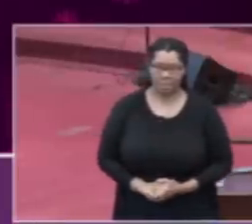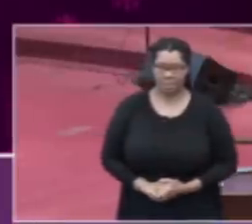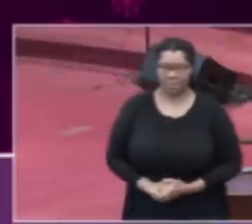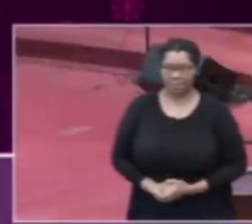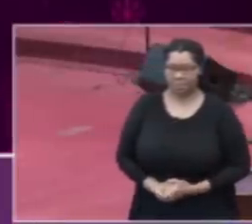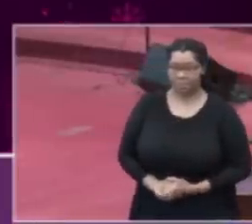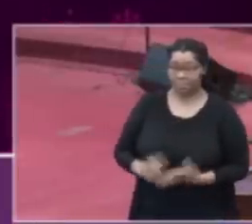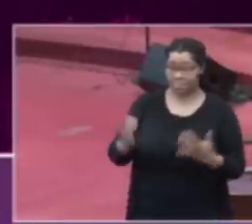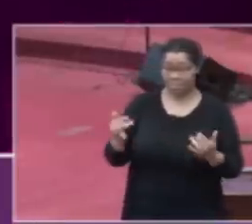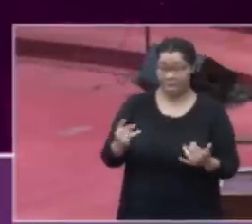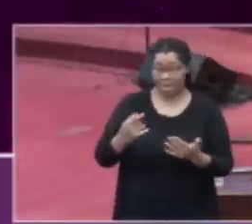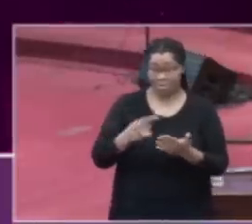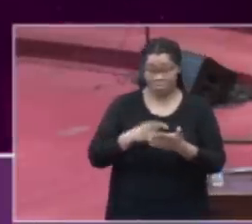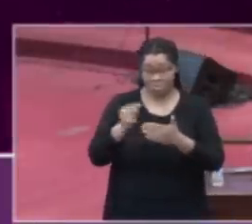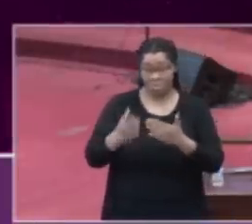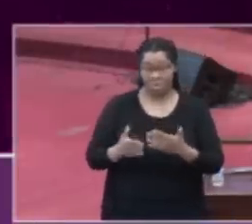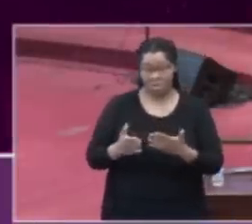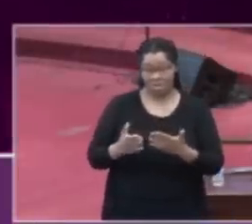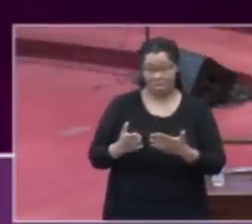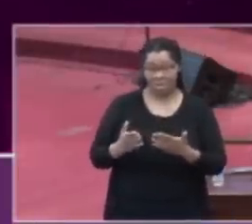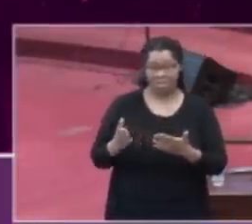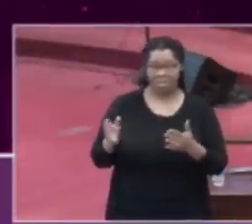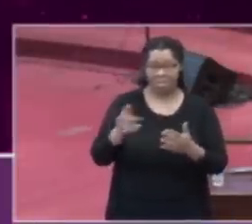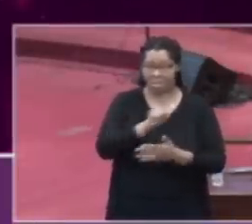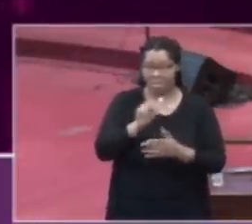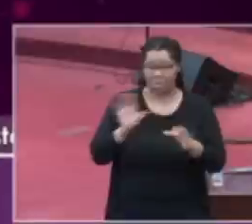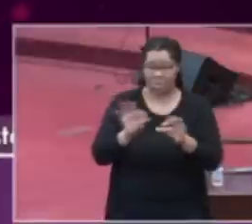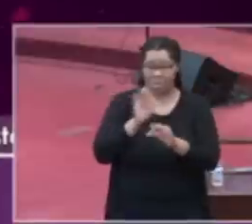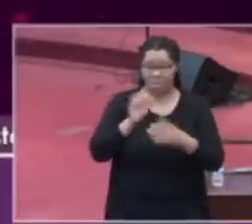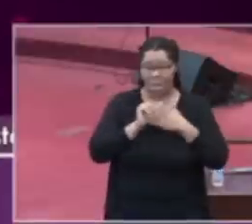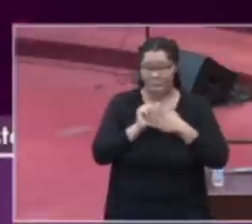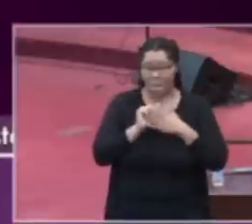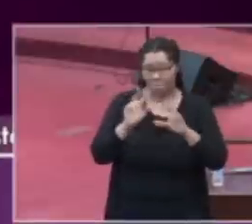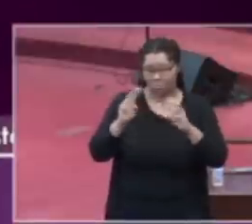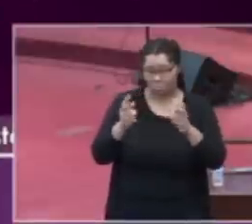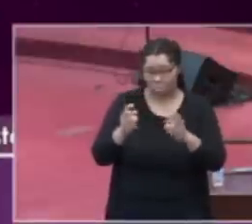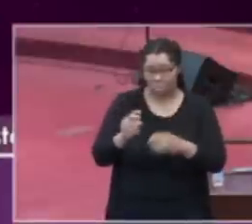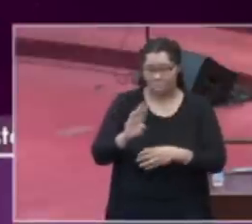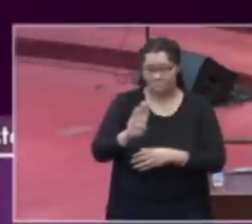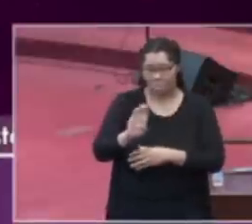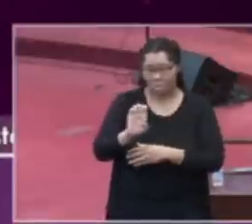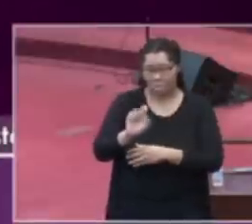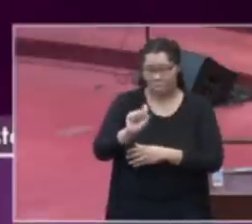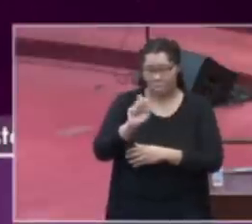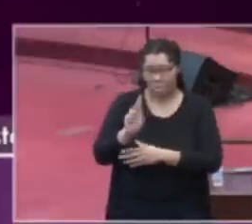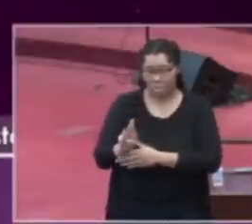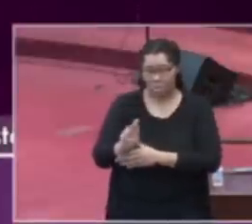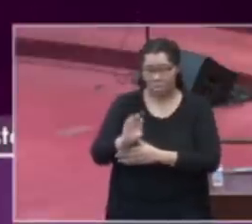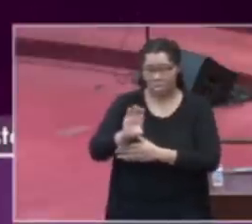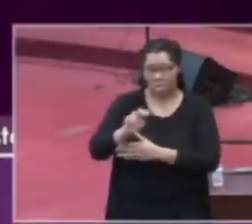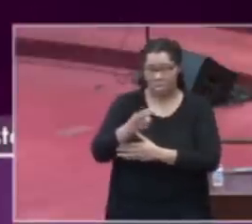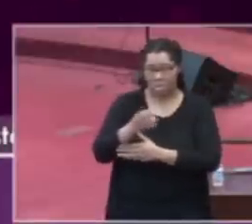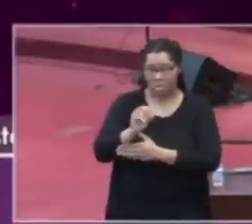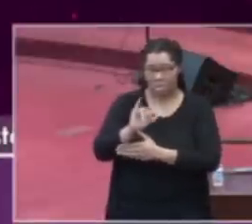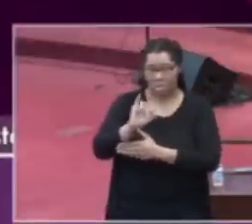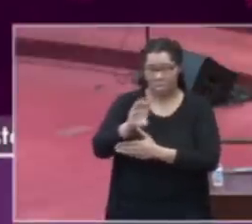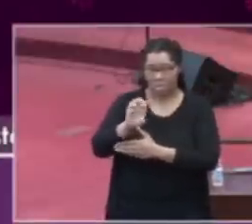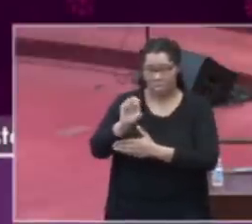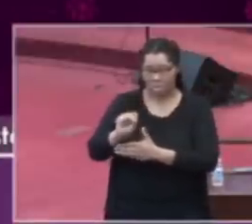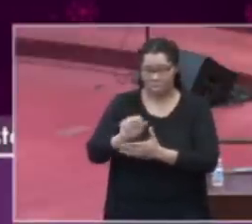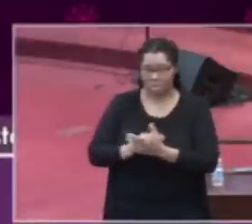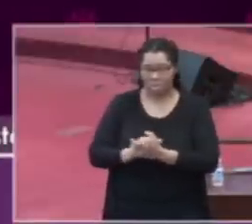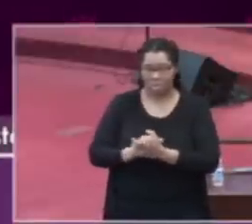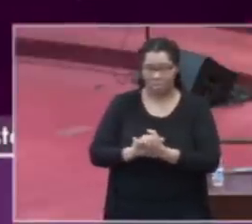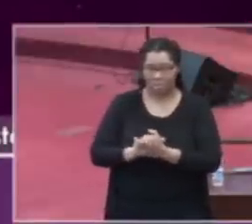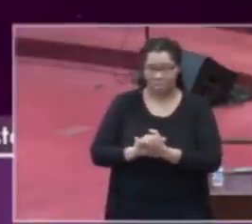I want to talk this weekend, as the Spirit of the Lord shall guide, from the subject, better choices.